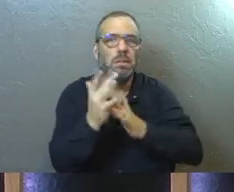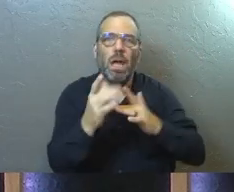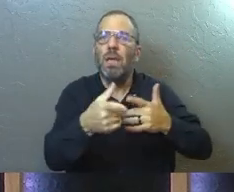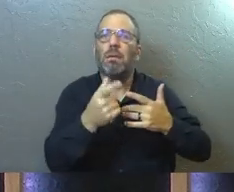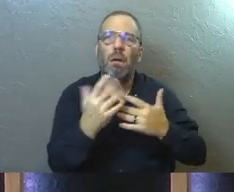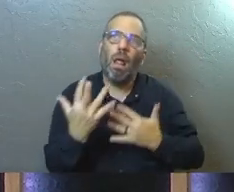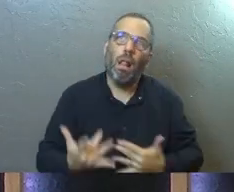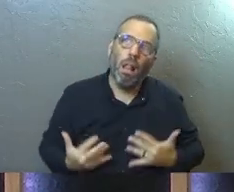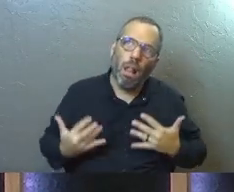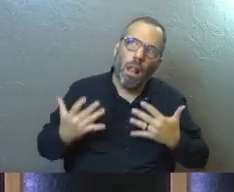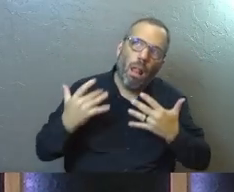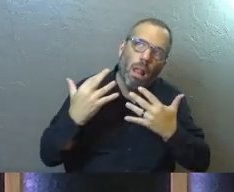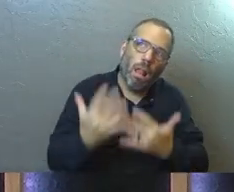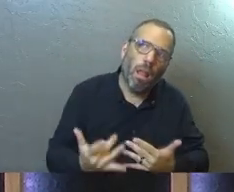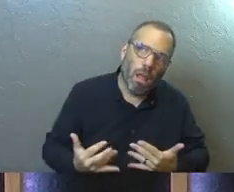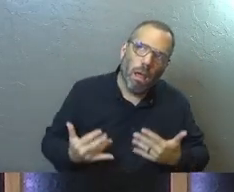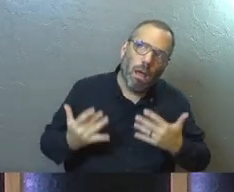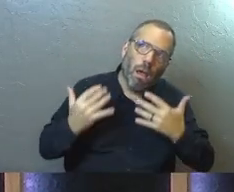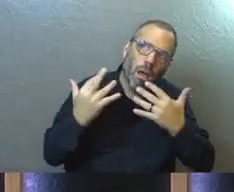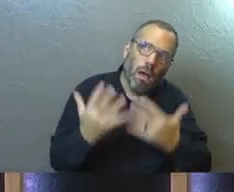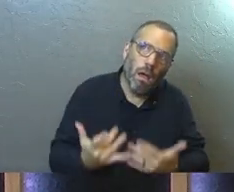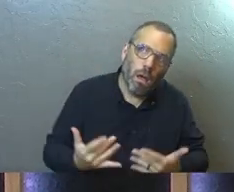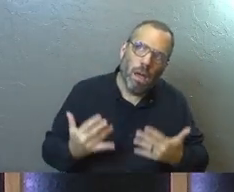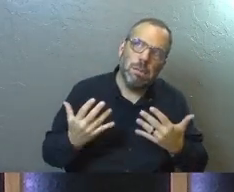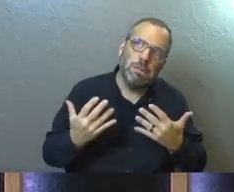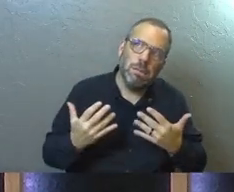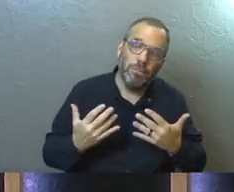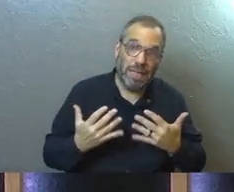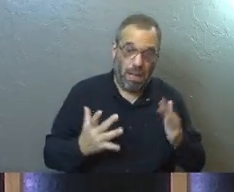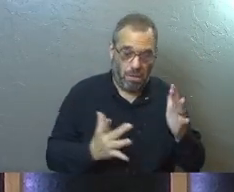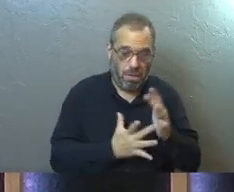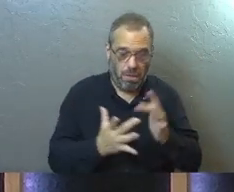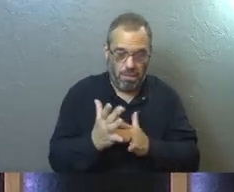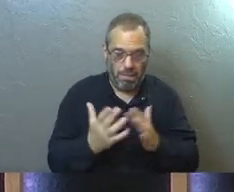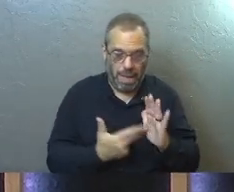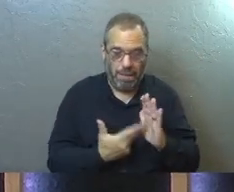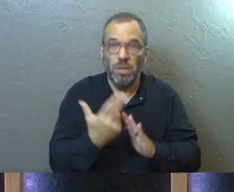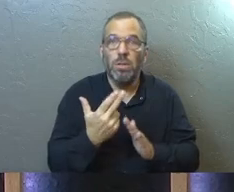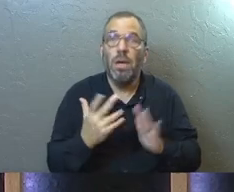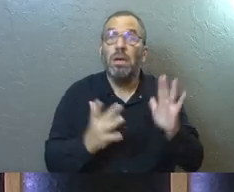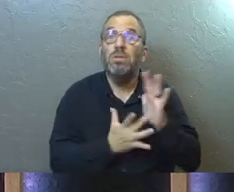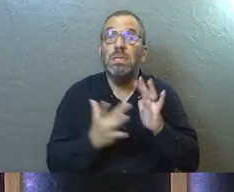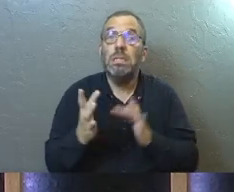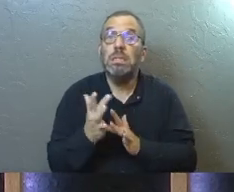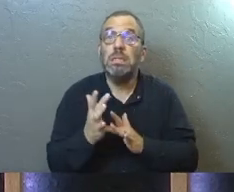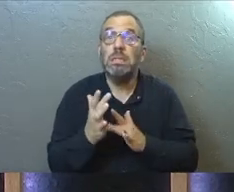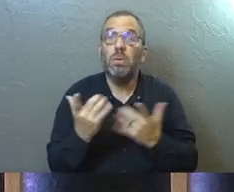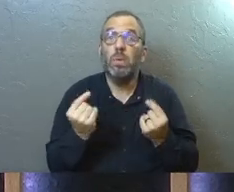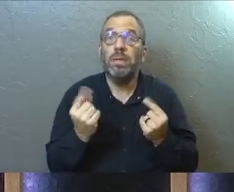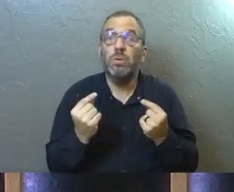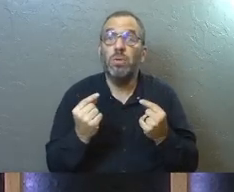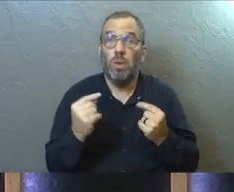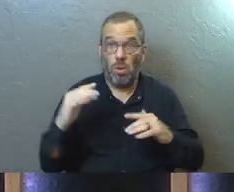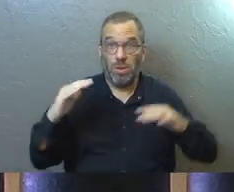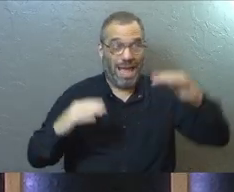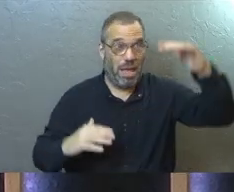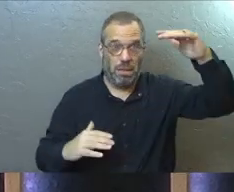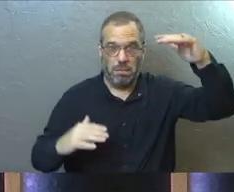just keep waiting. And the truth of God's word is that Jesus balanced the scales for you on the